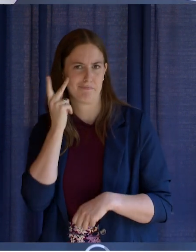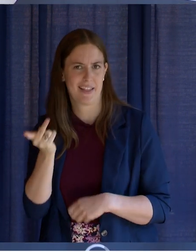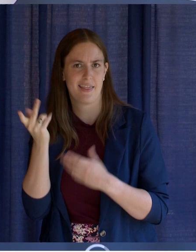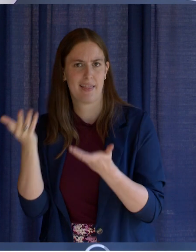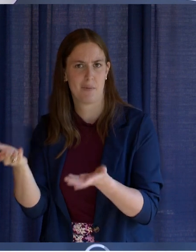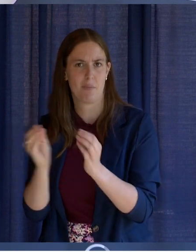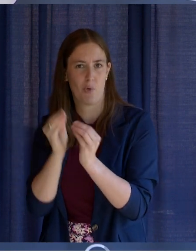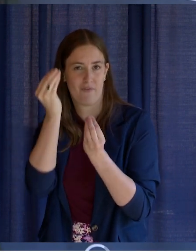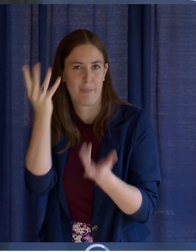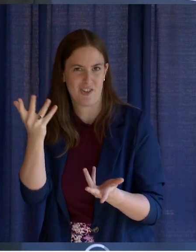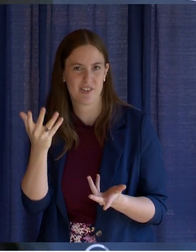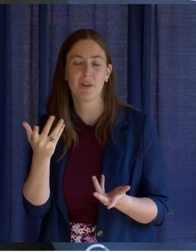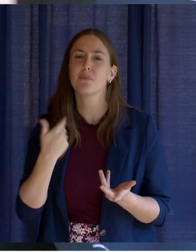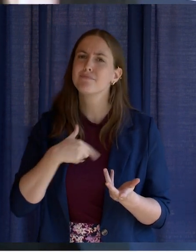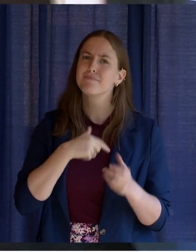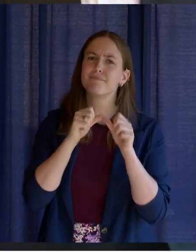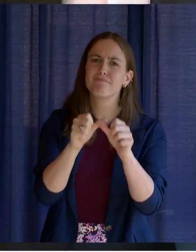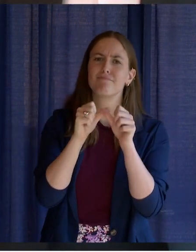John.